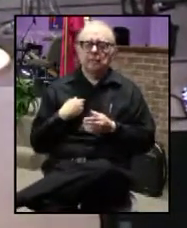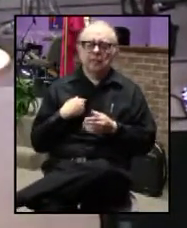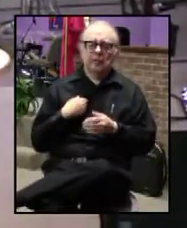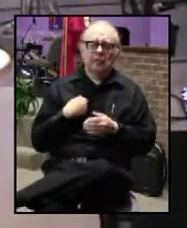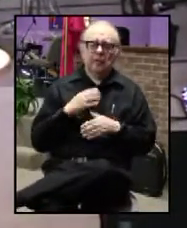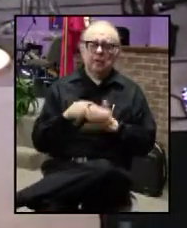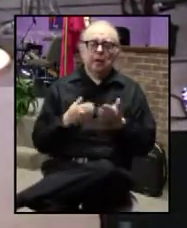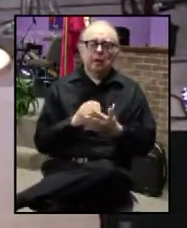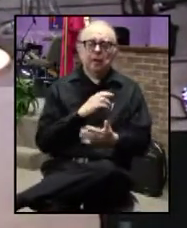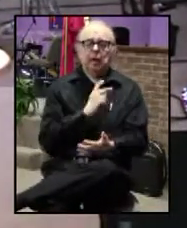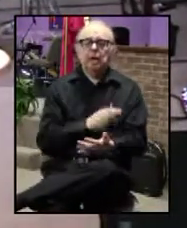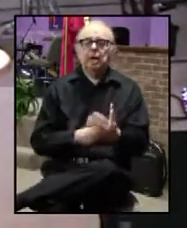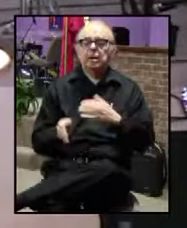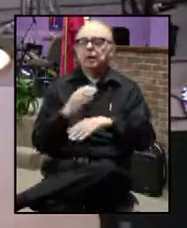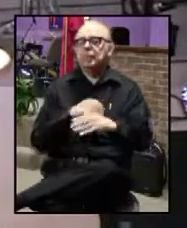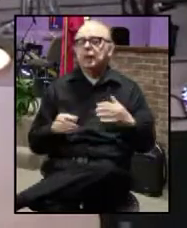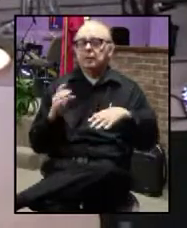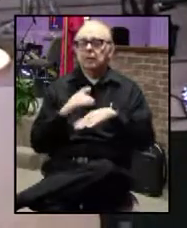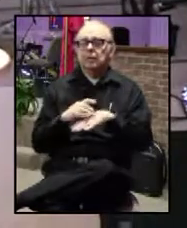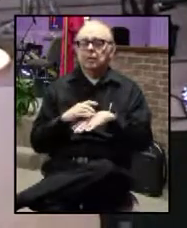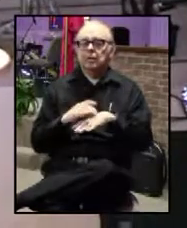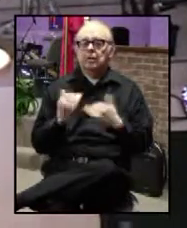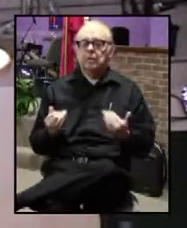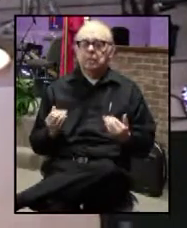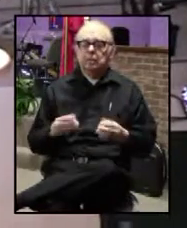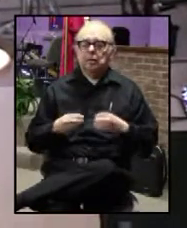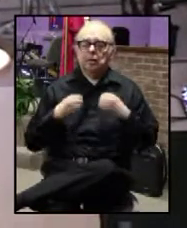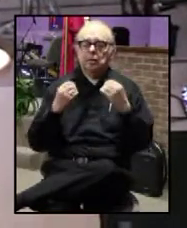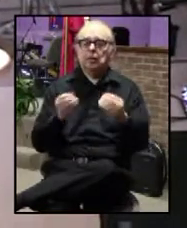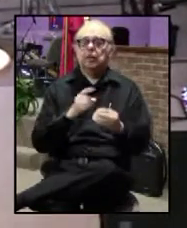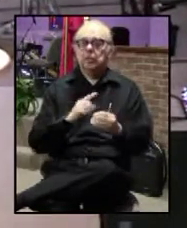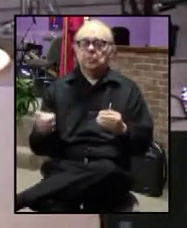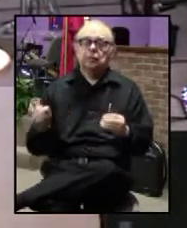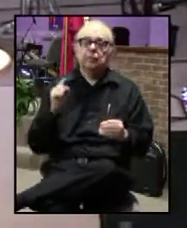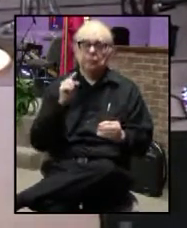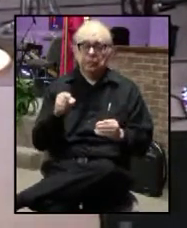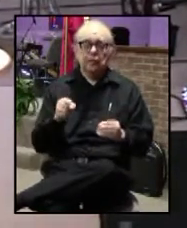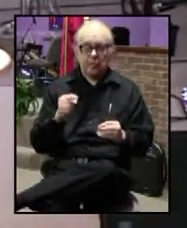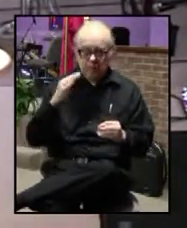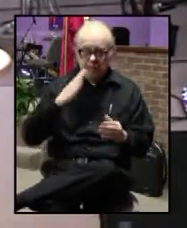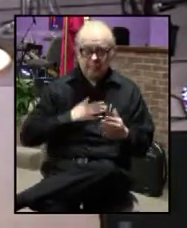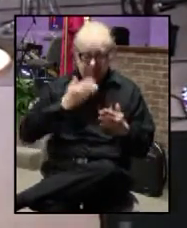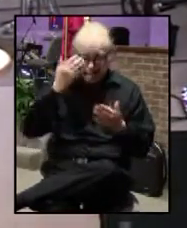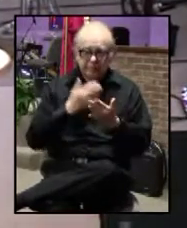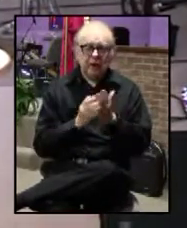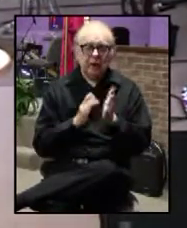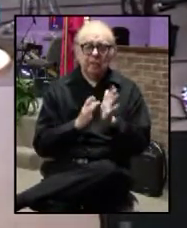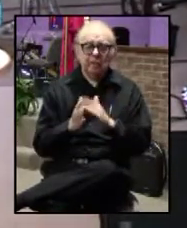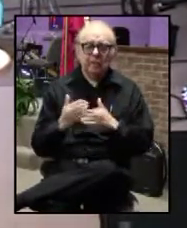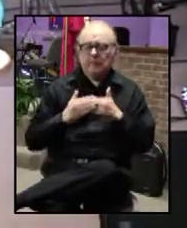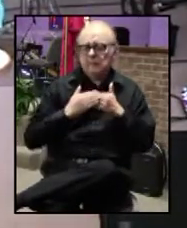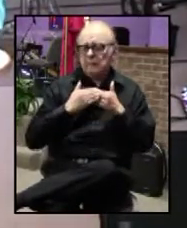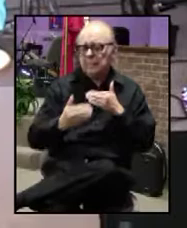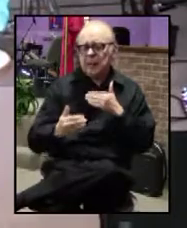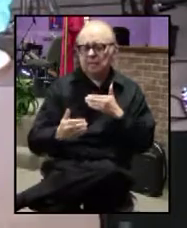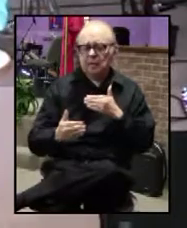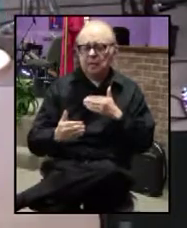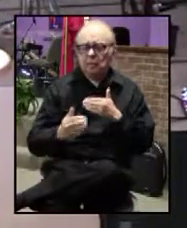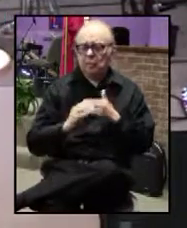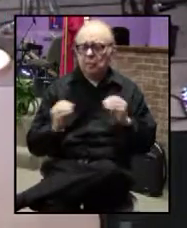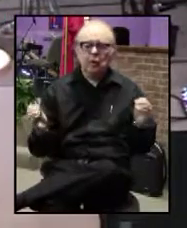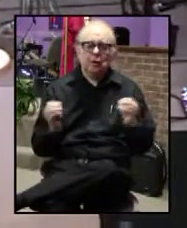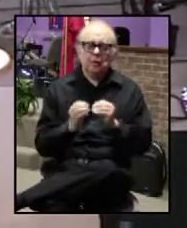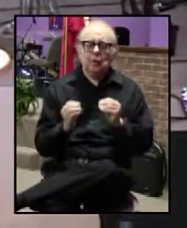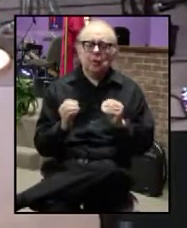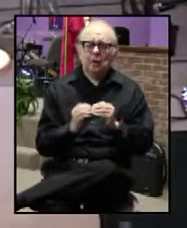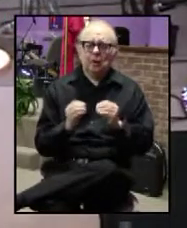all authority in heaven and earth, and I am now giving them to you. From this day forward, no